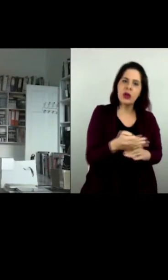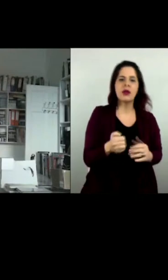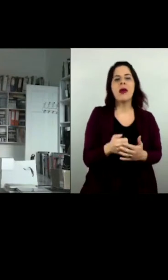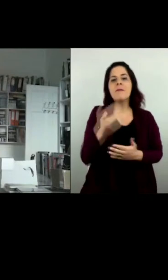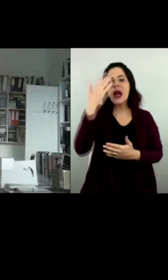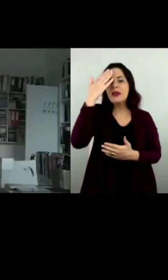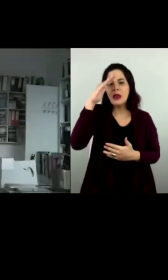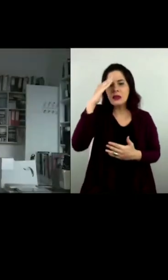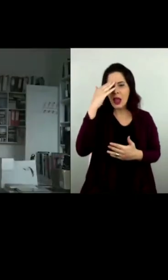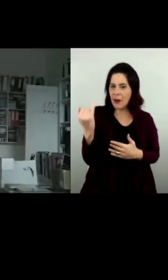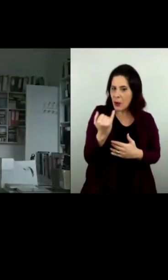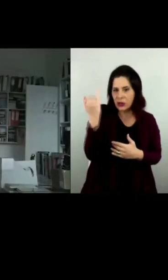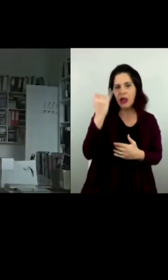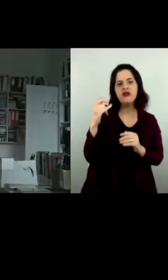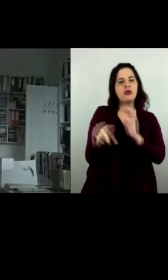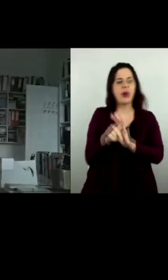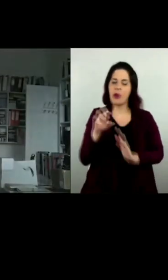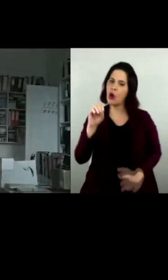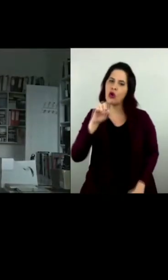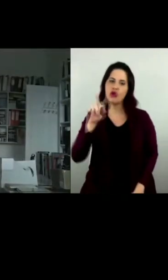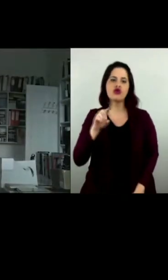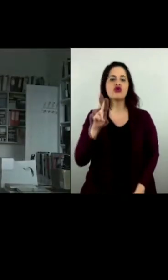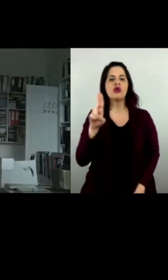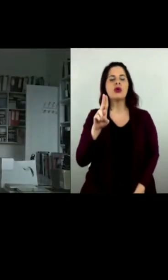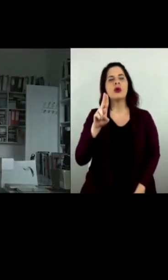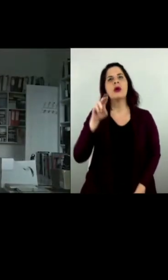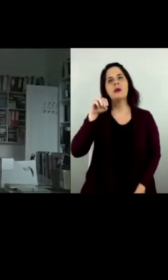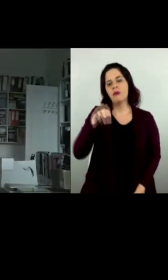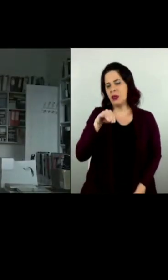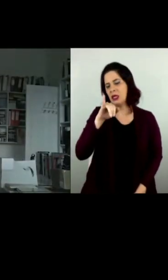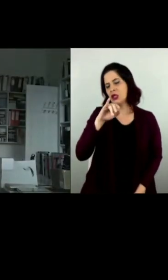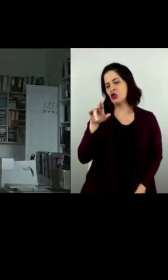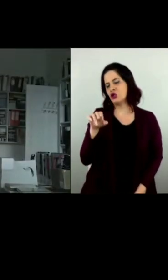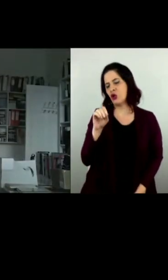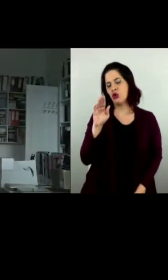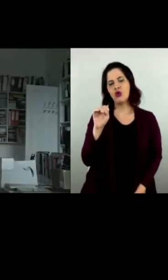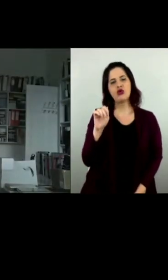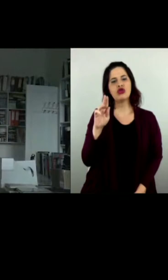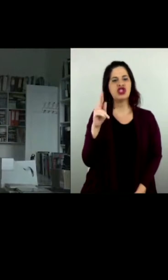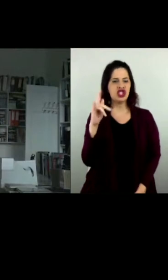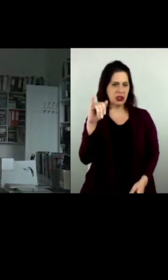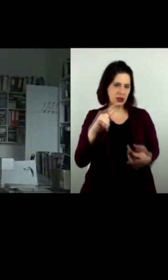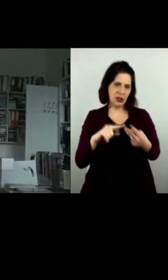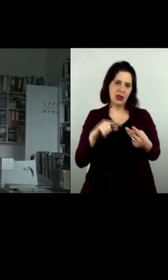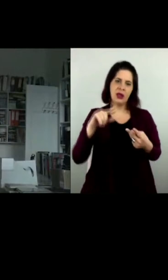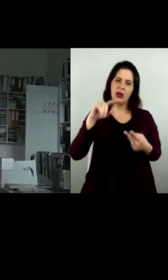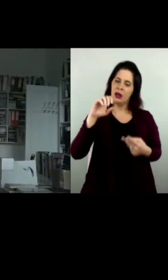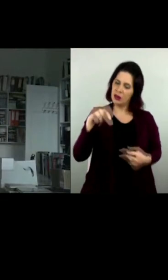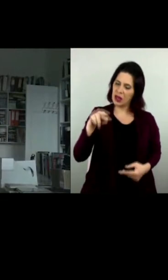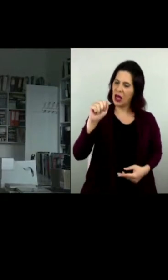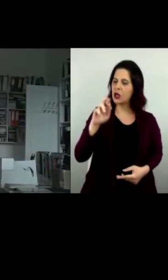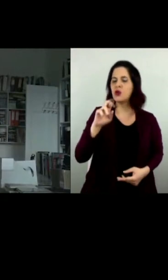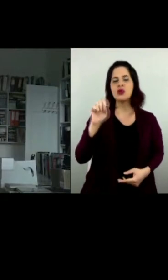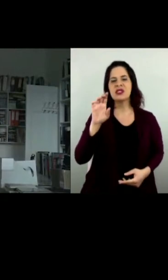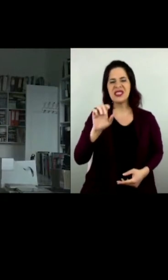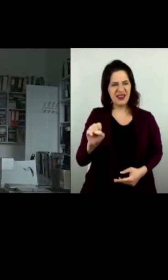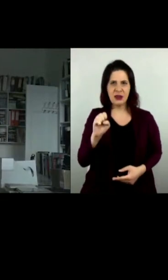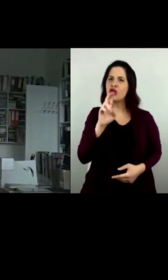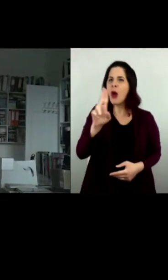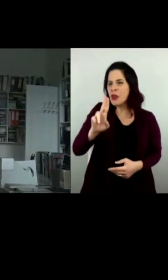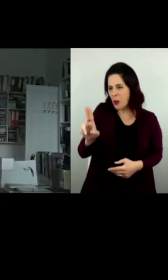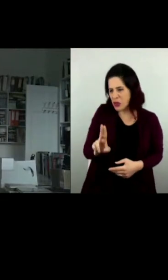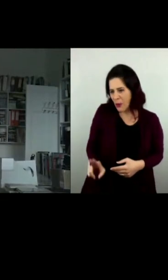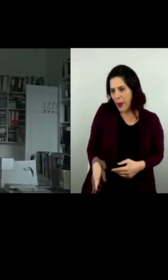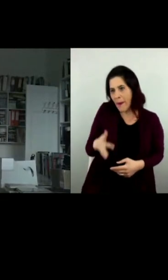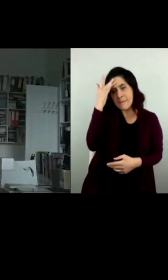understand the importance of Ozu and Mizoguchi and Naruse and Kurosawa and so many great masters that